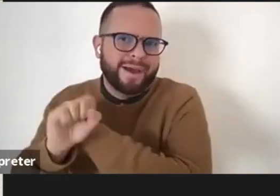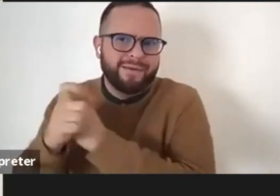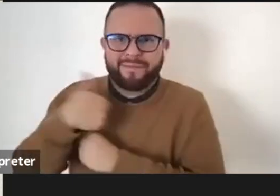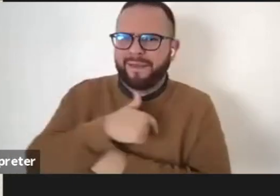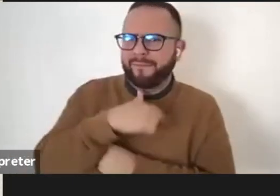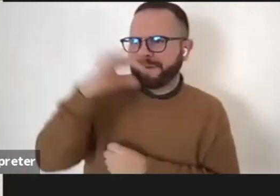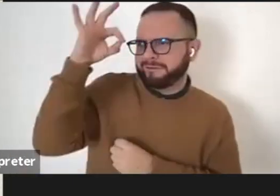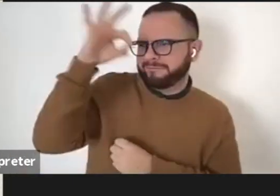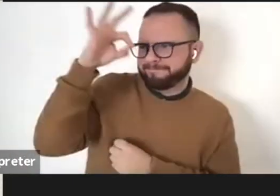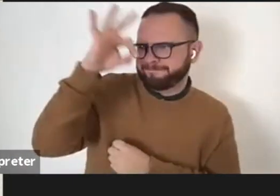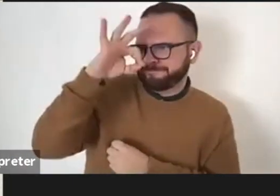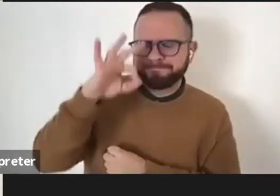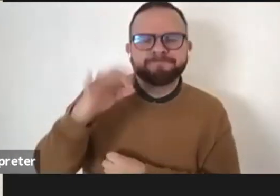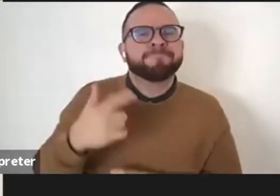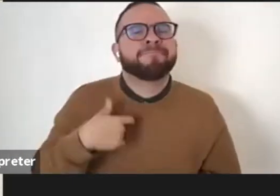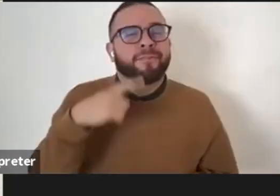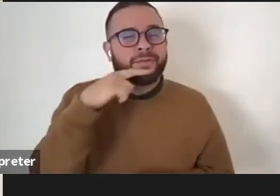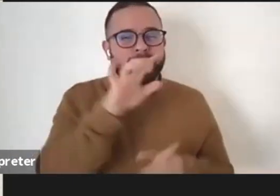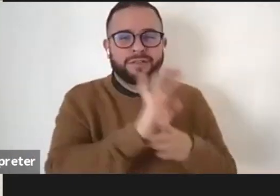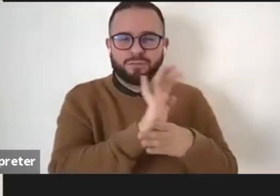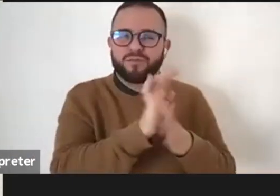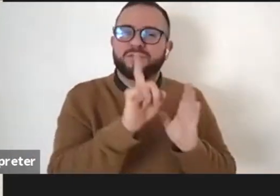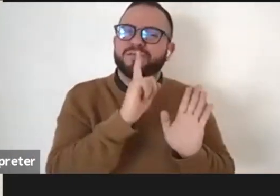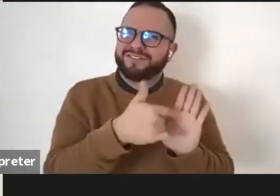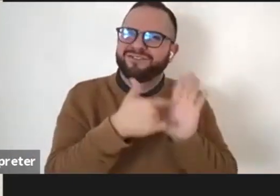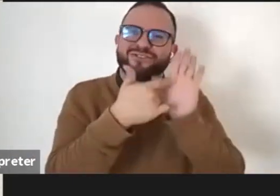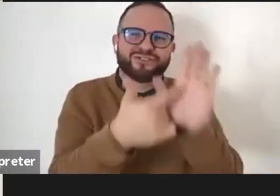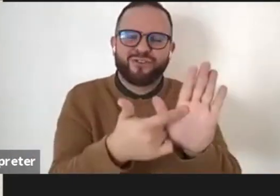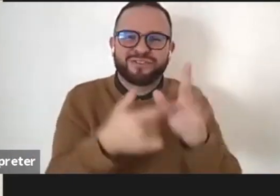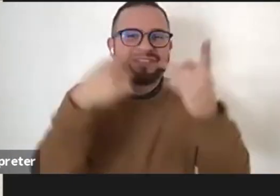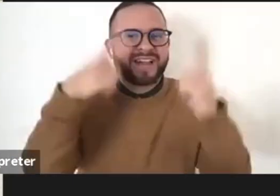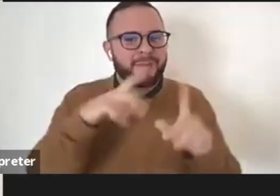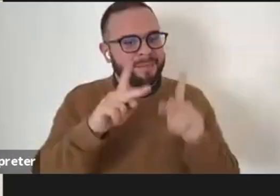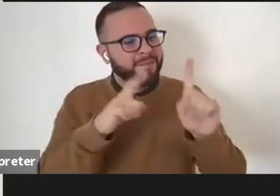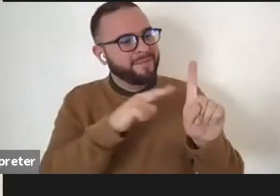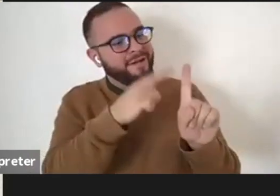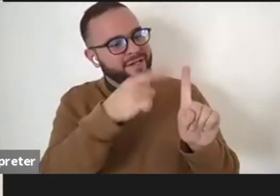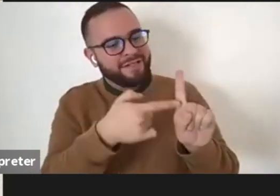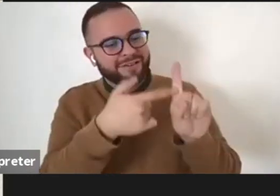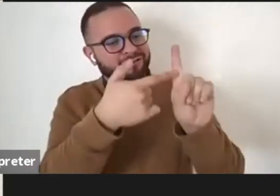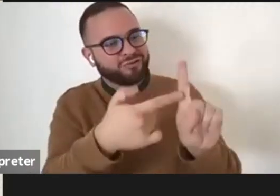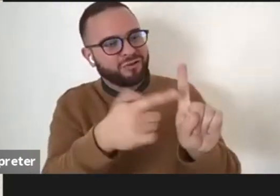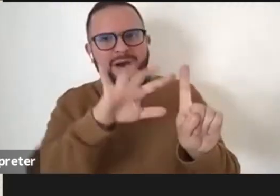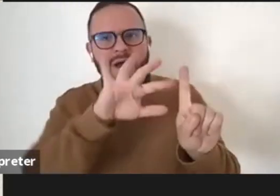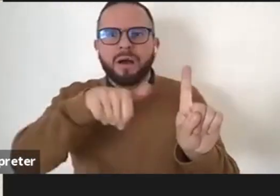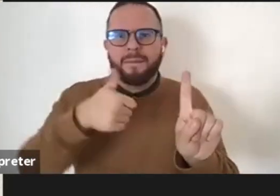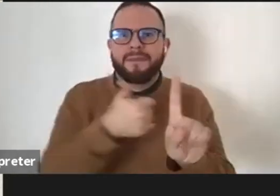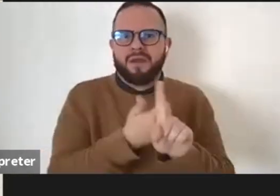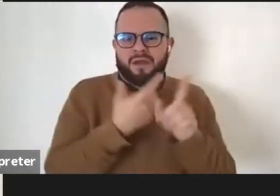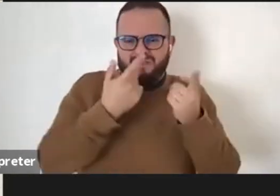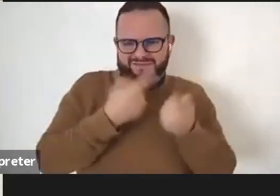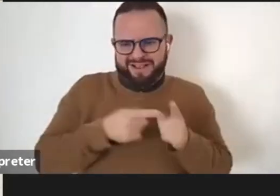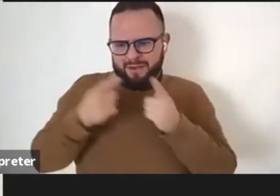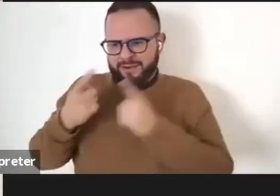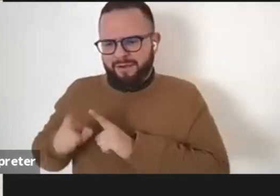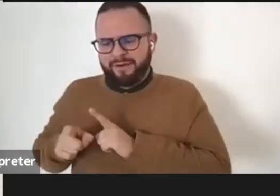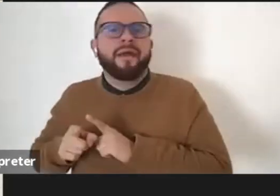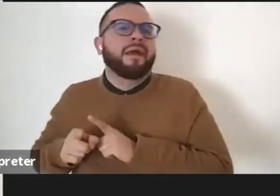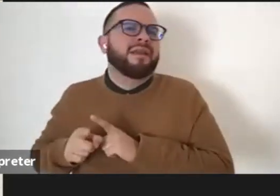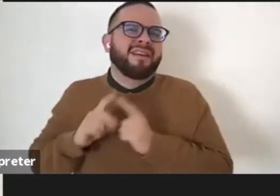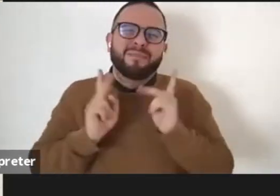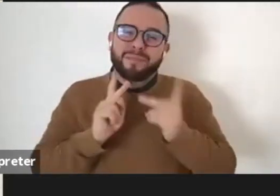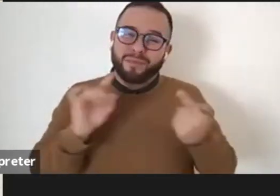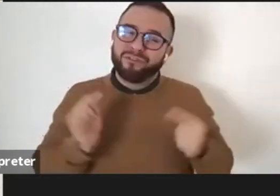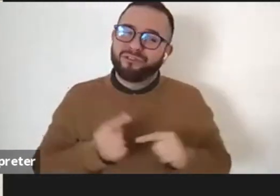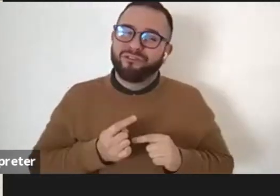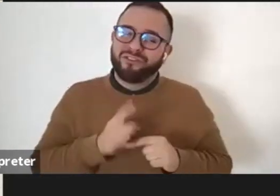shows it very well, that behind those closed doors, there are the families, the people are hurting,